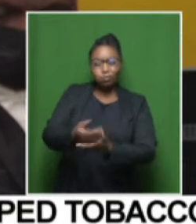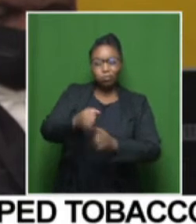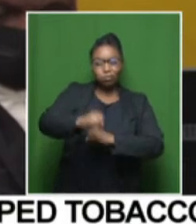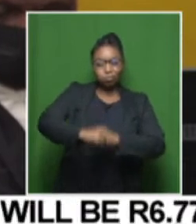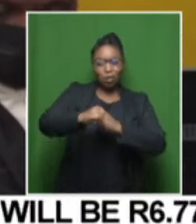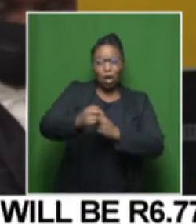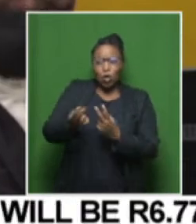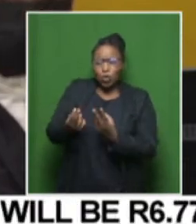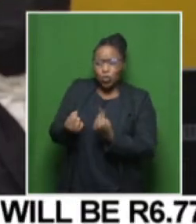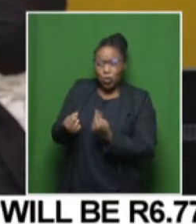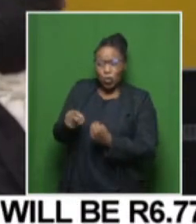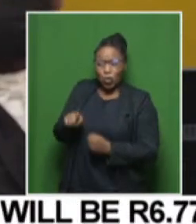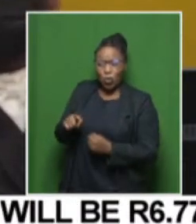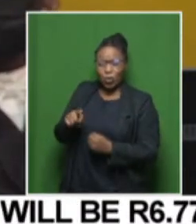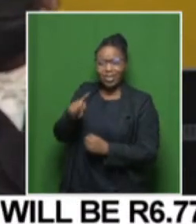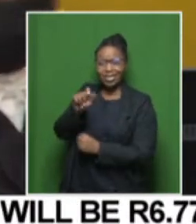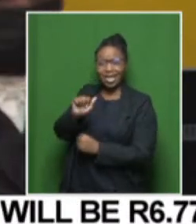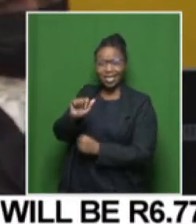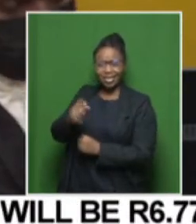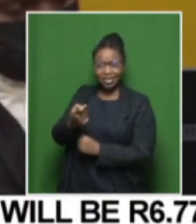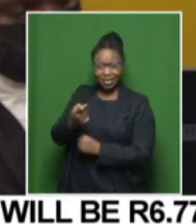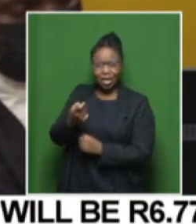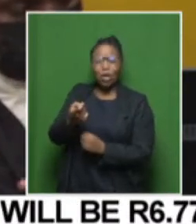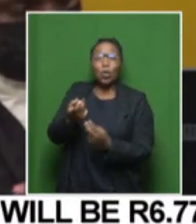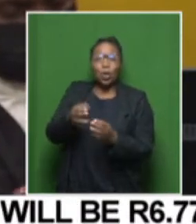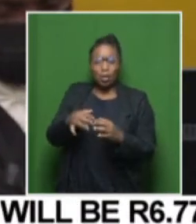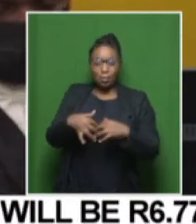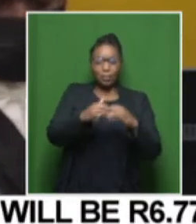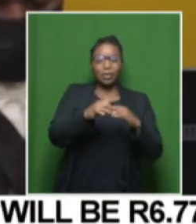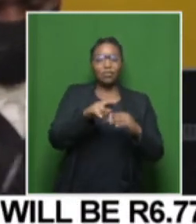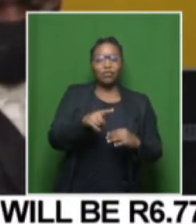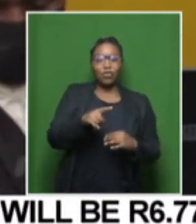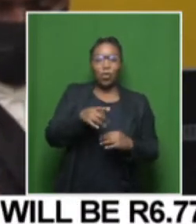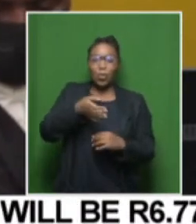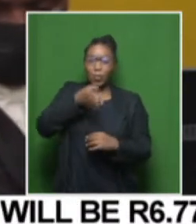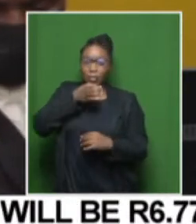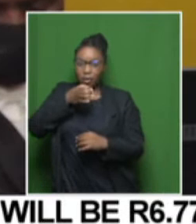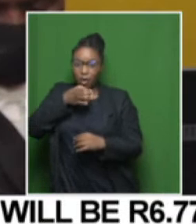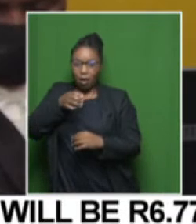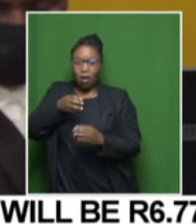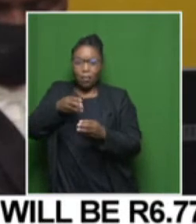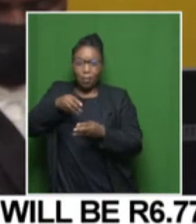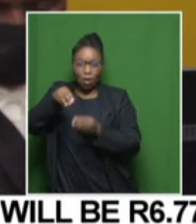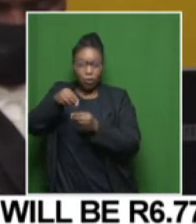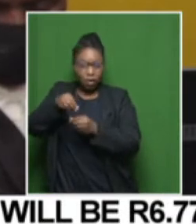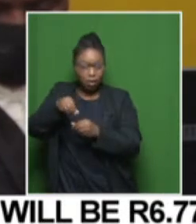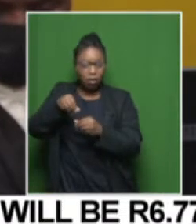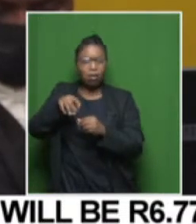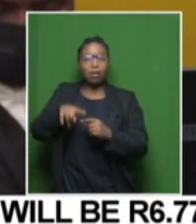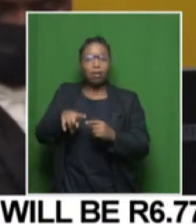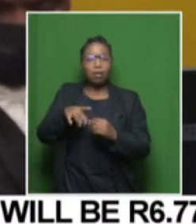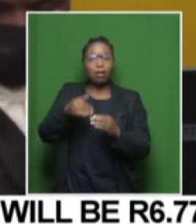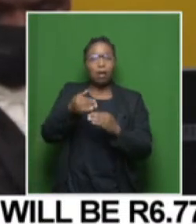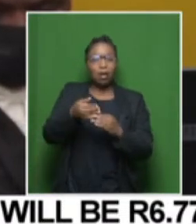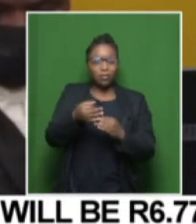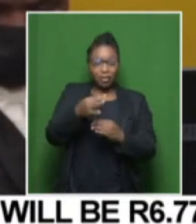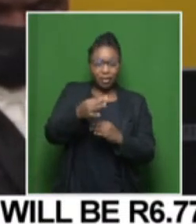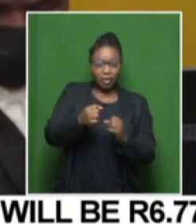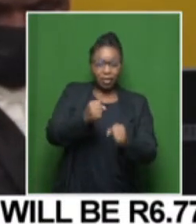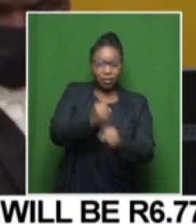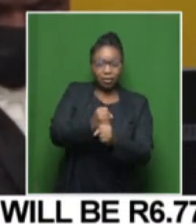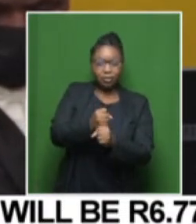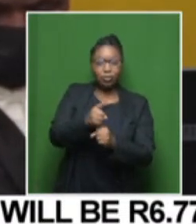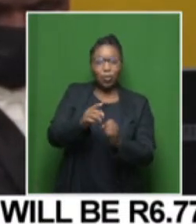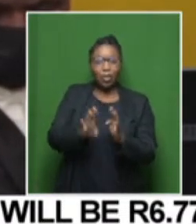powders. After 3 years of no changes, the health promotion levy will be increased by